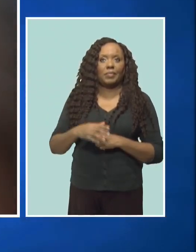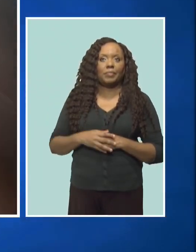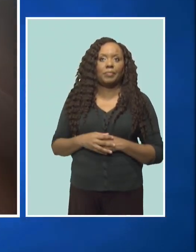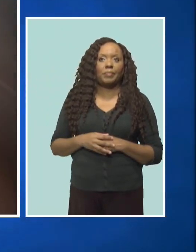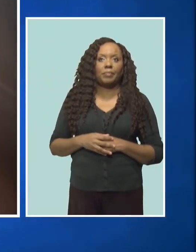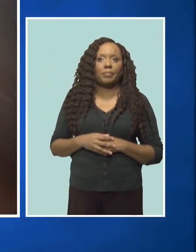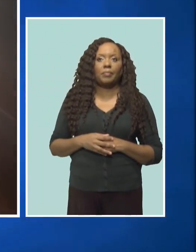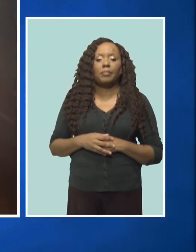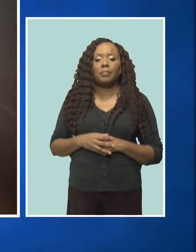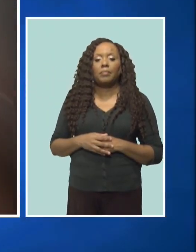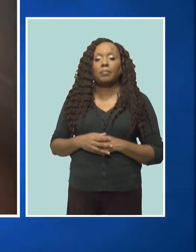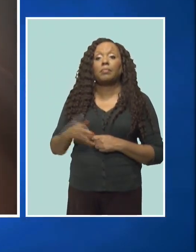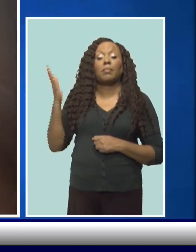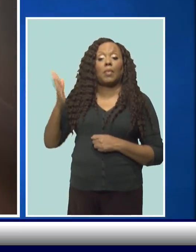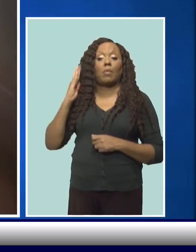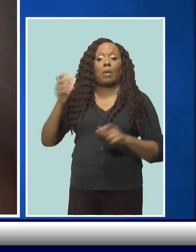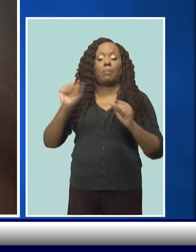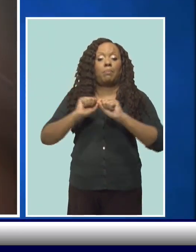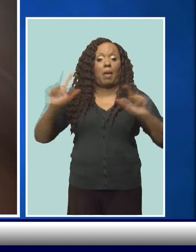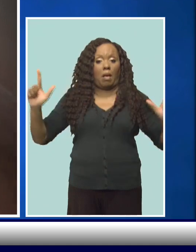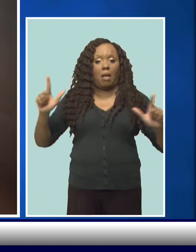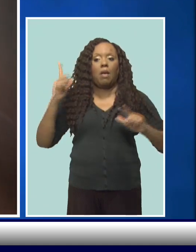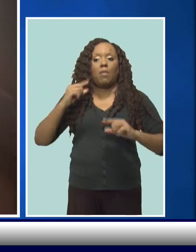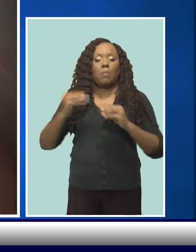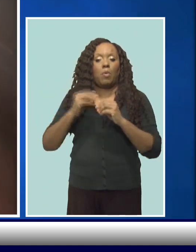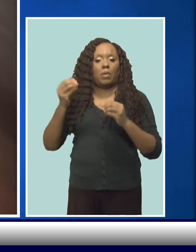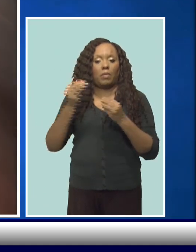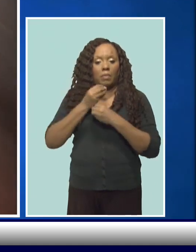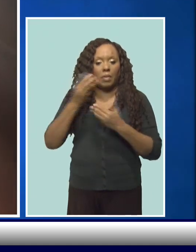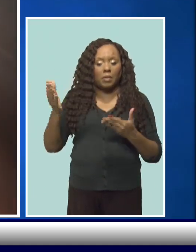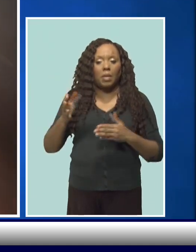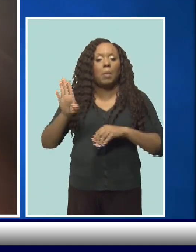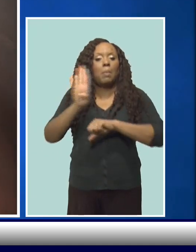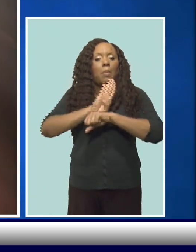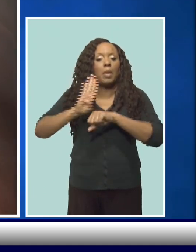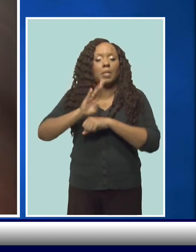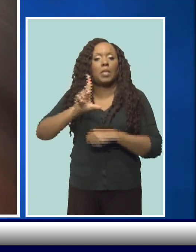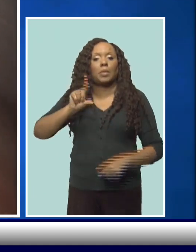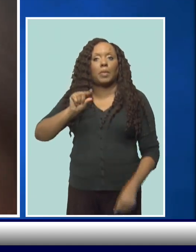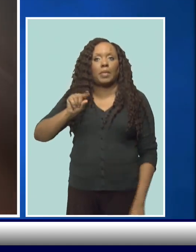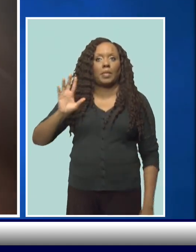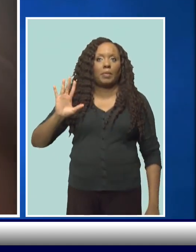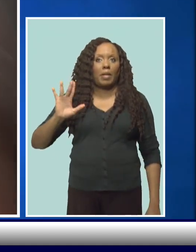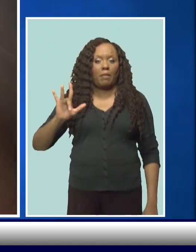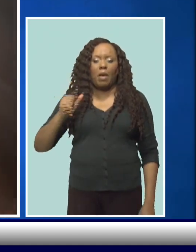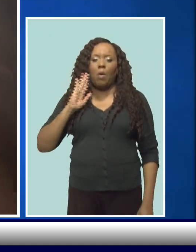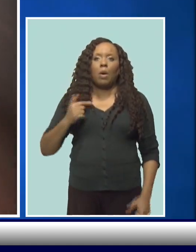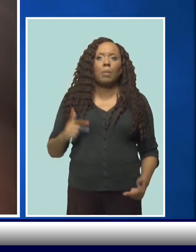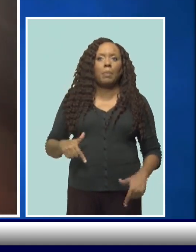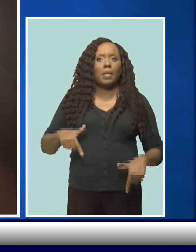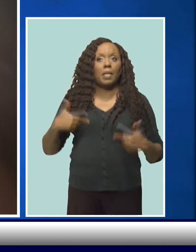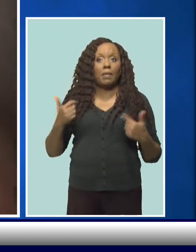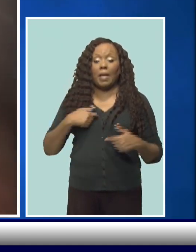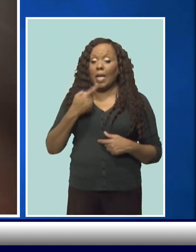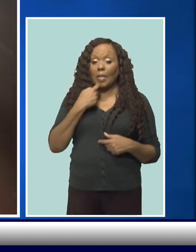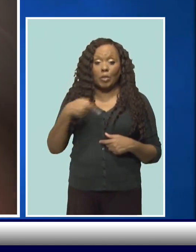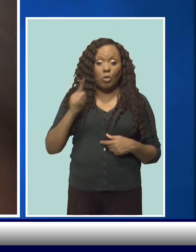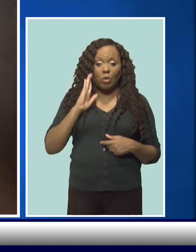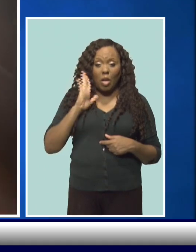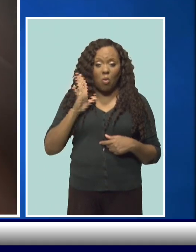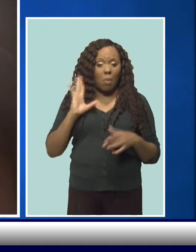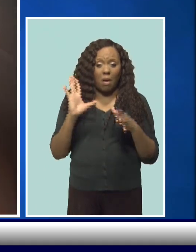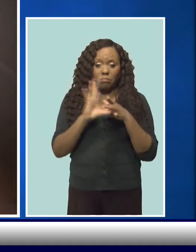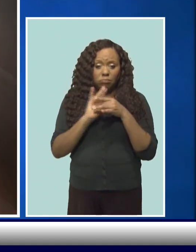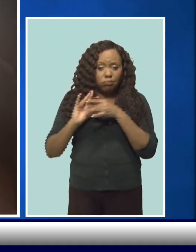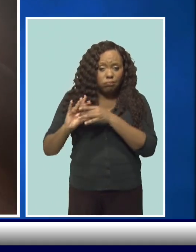Zulu Entertainment for more. Vibes Cartel, Barbados 2025, up and live. I thought I told you that the comet is